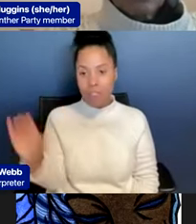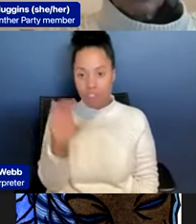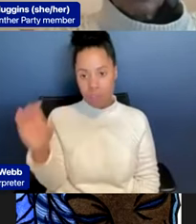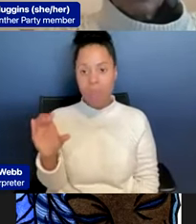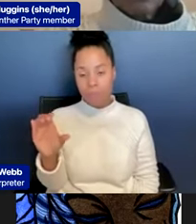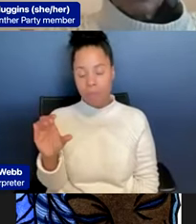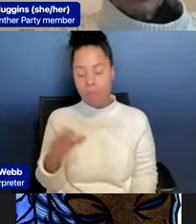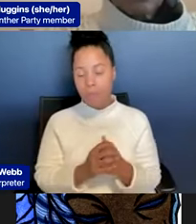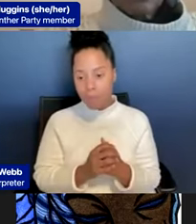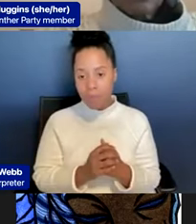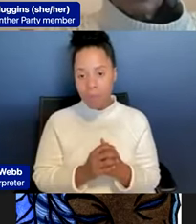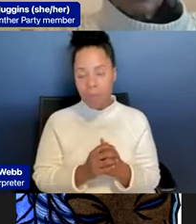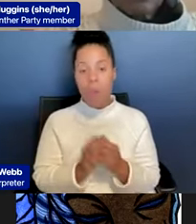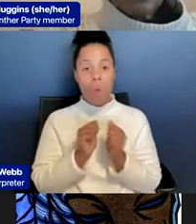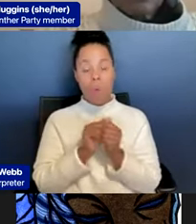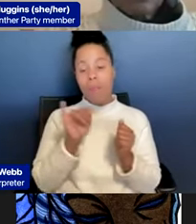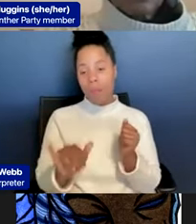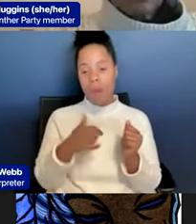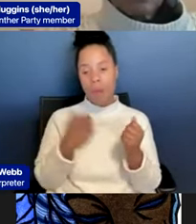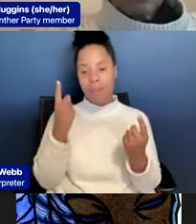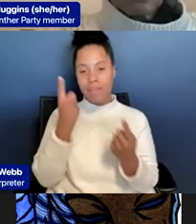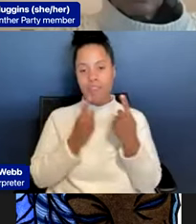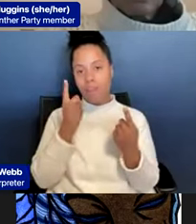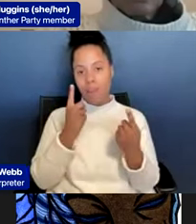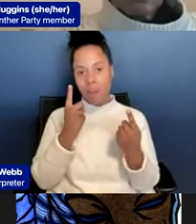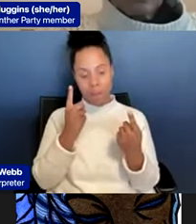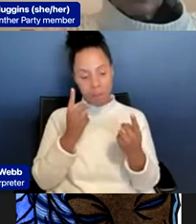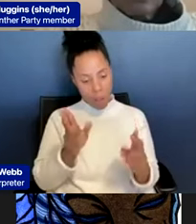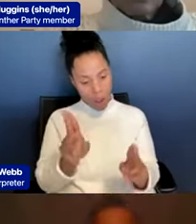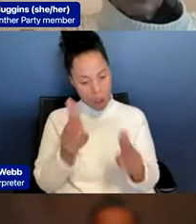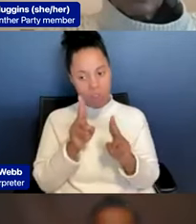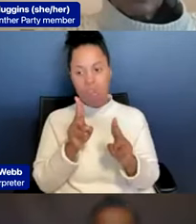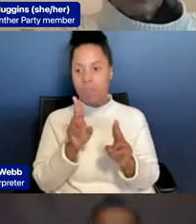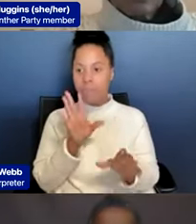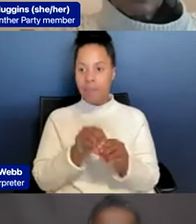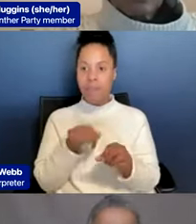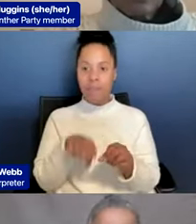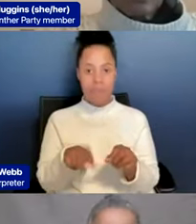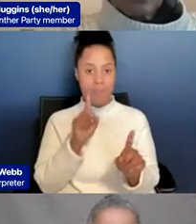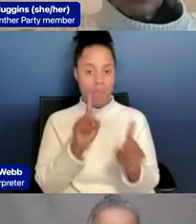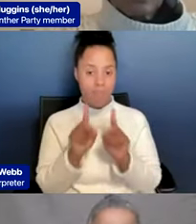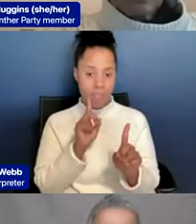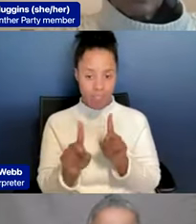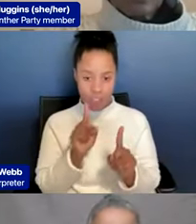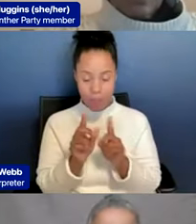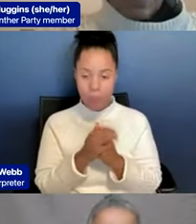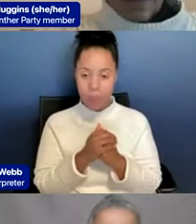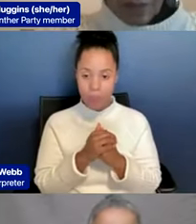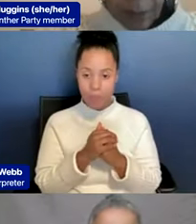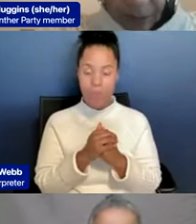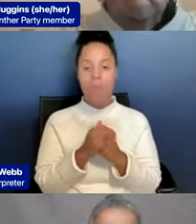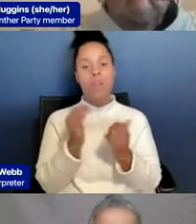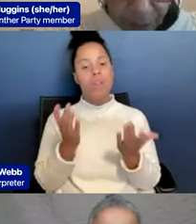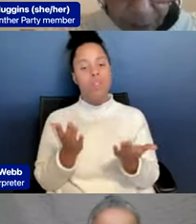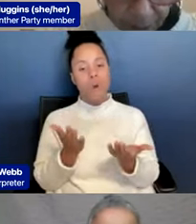And with that, I consider it an honor to be in this conversation, to offer some of